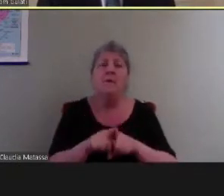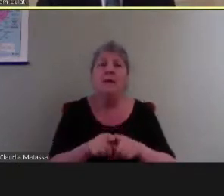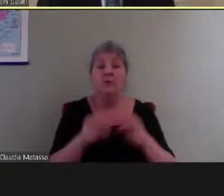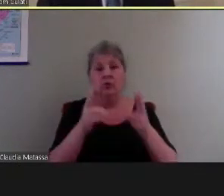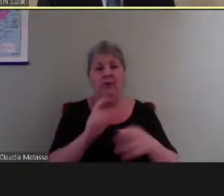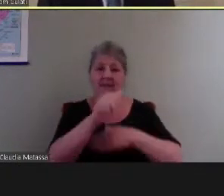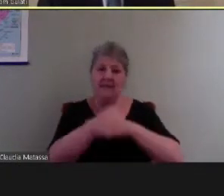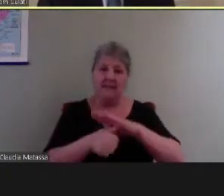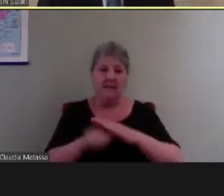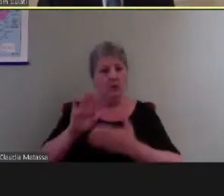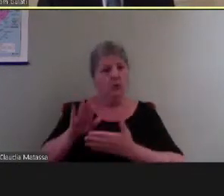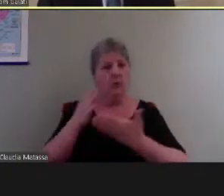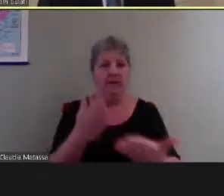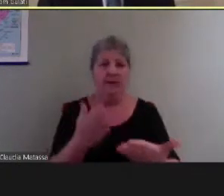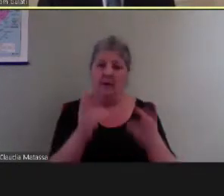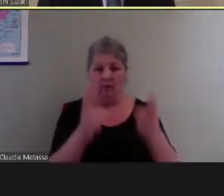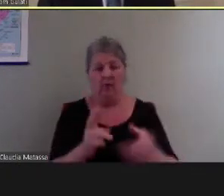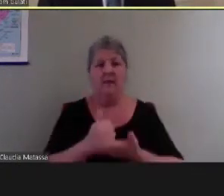skills to provide these supports.